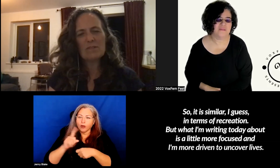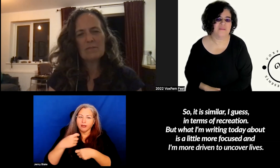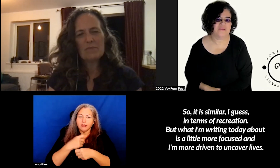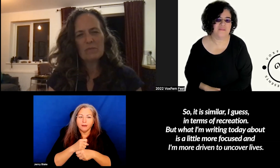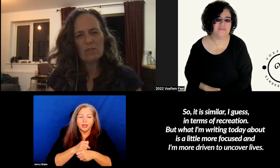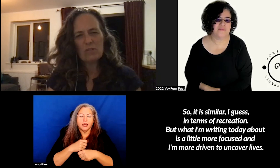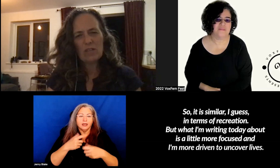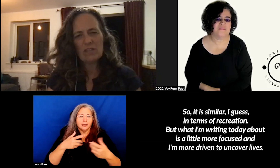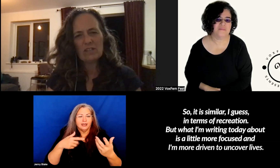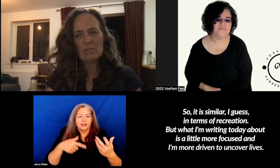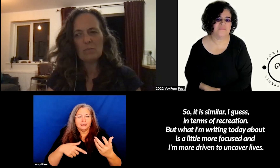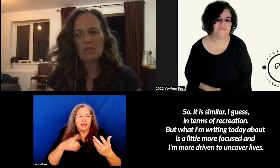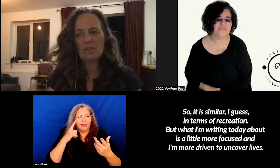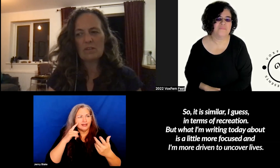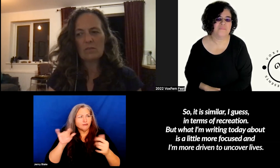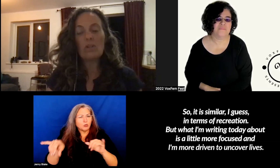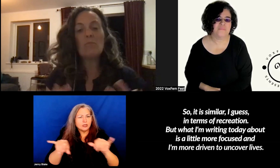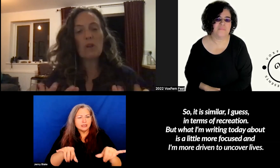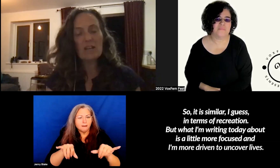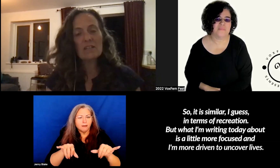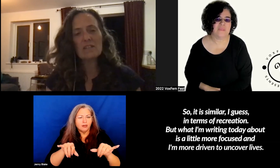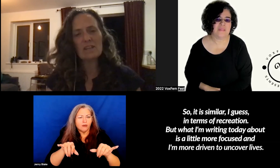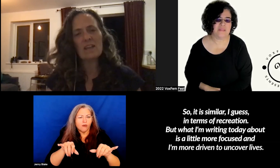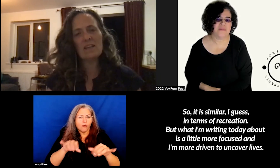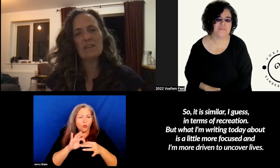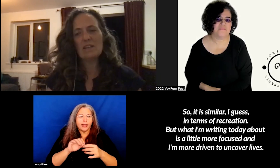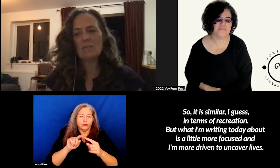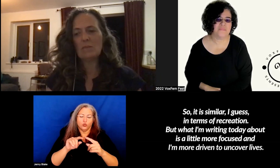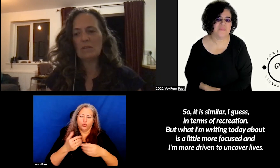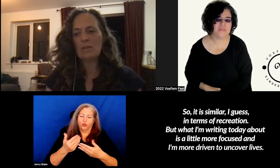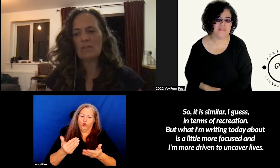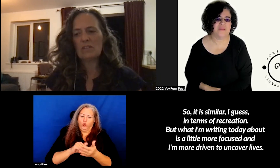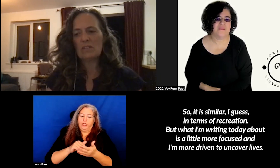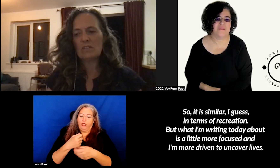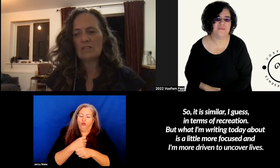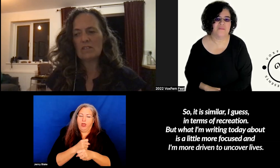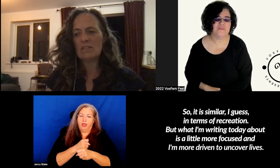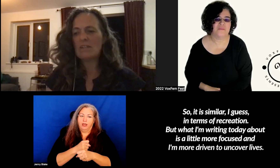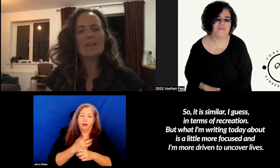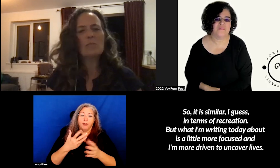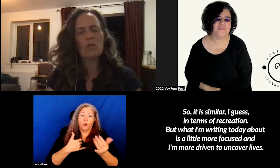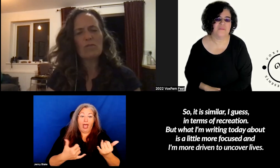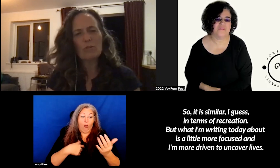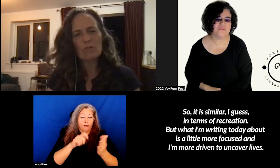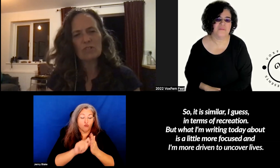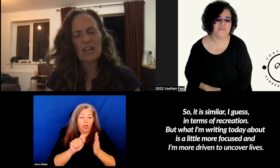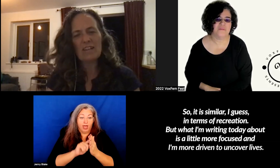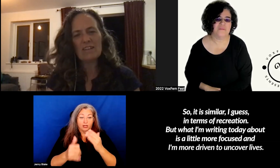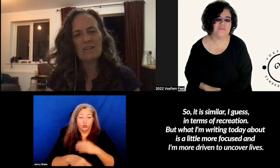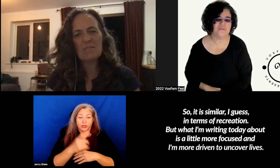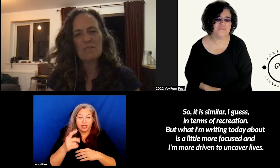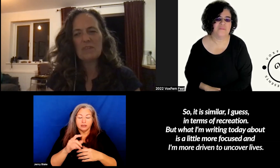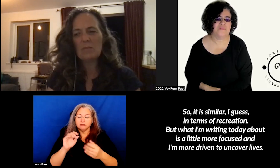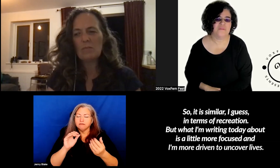of recreation, but what I'm writing today about is a little more focused,